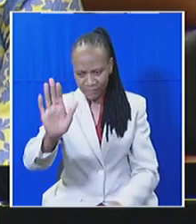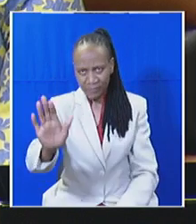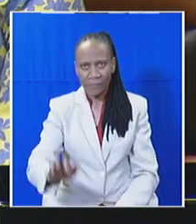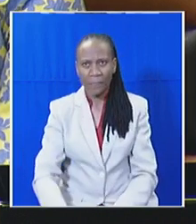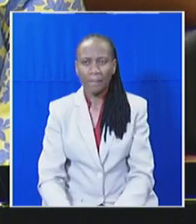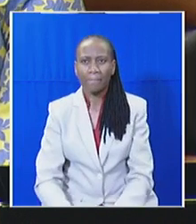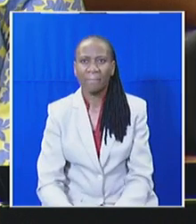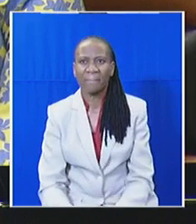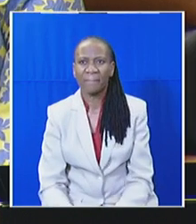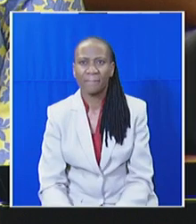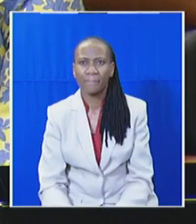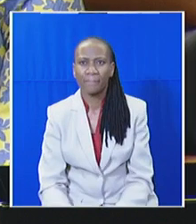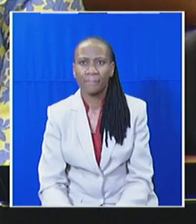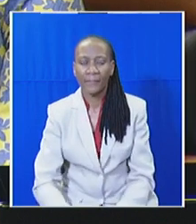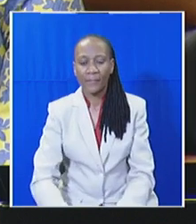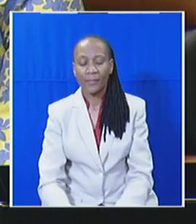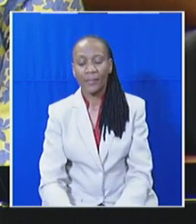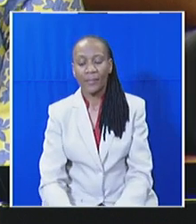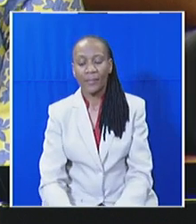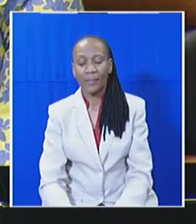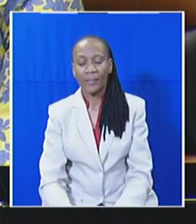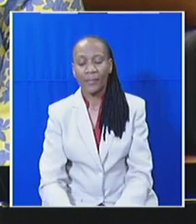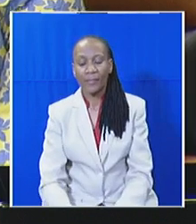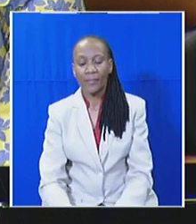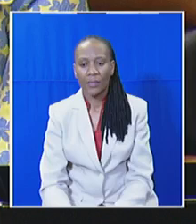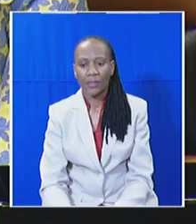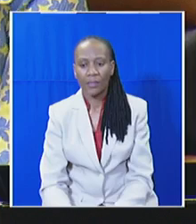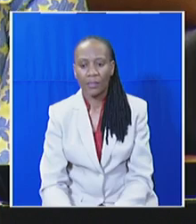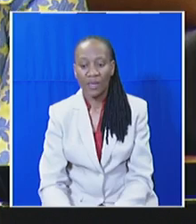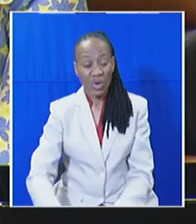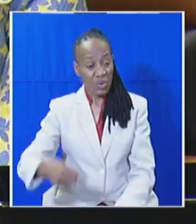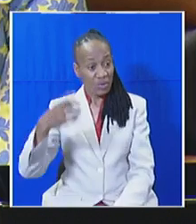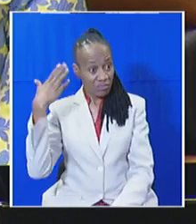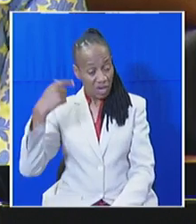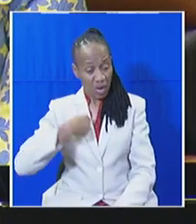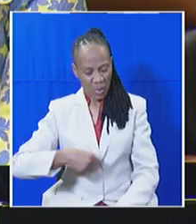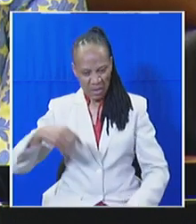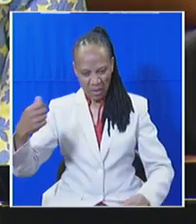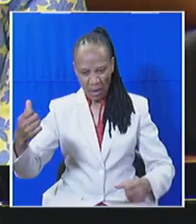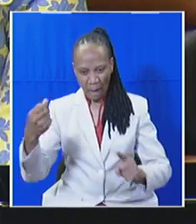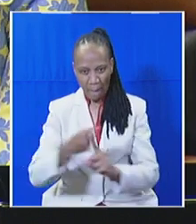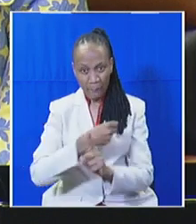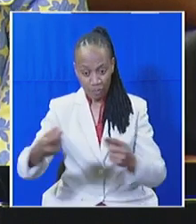Inkinga ngoba kufuna sishawe siyaqhukuluza manje. Sebenza